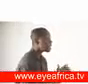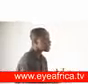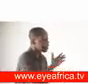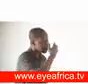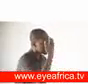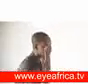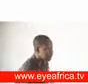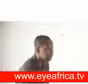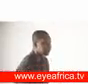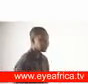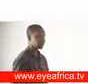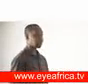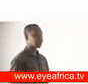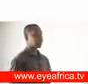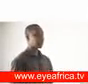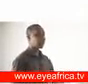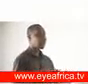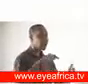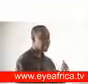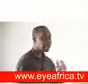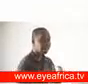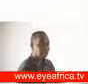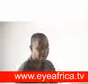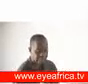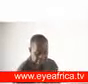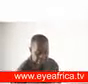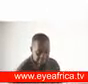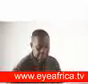for your informal letters.